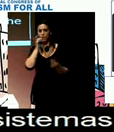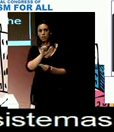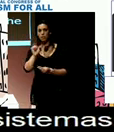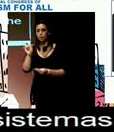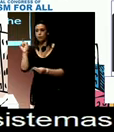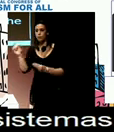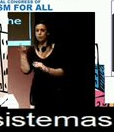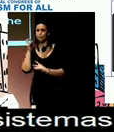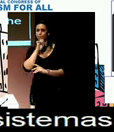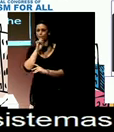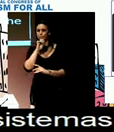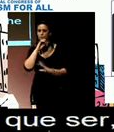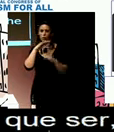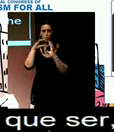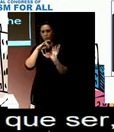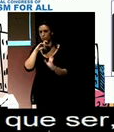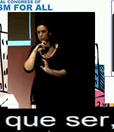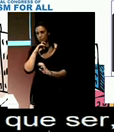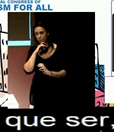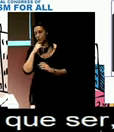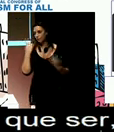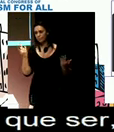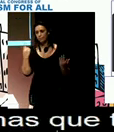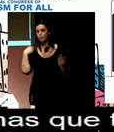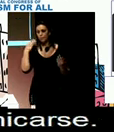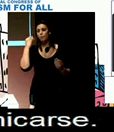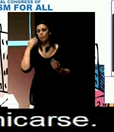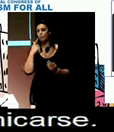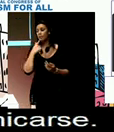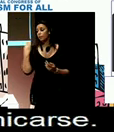to think of making them accessible.